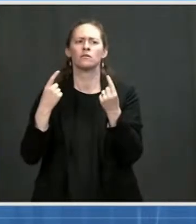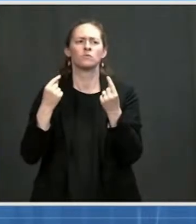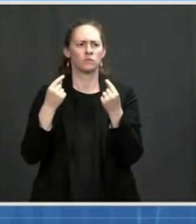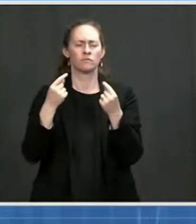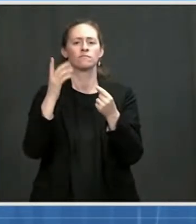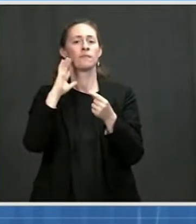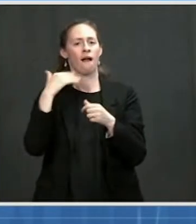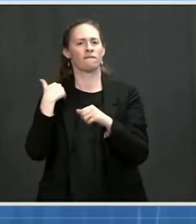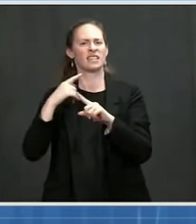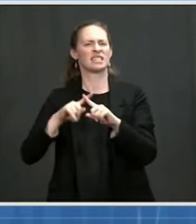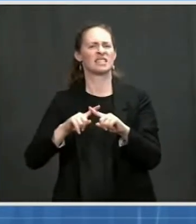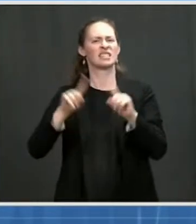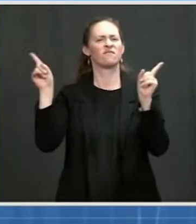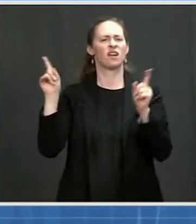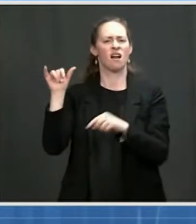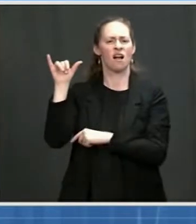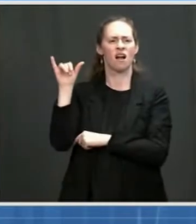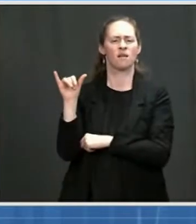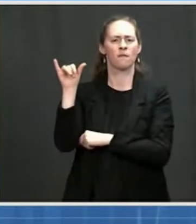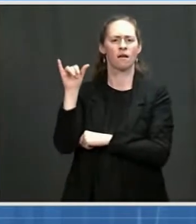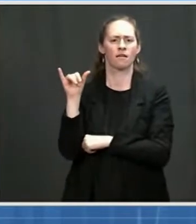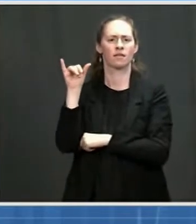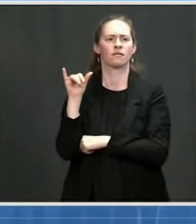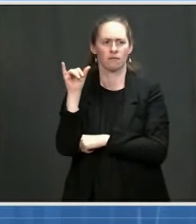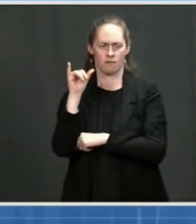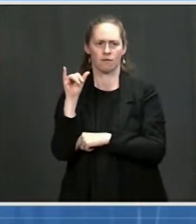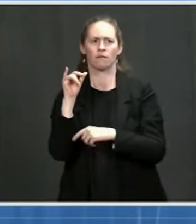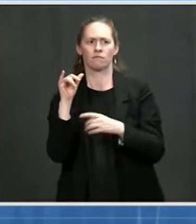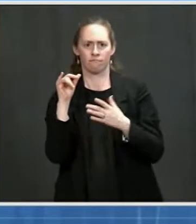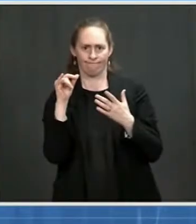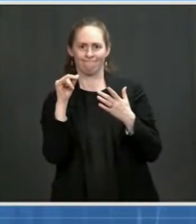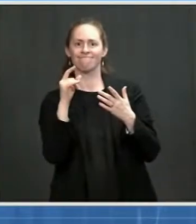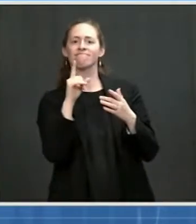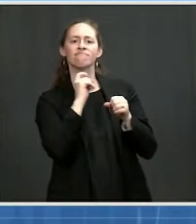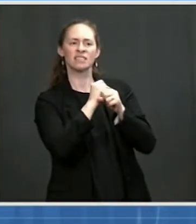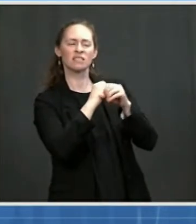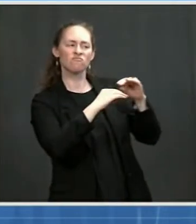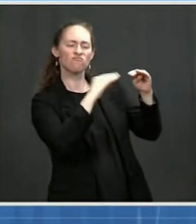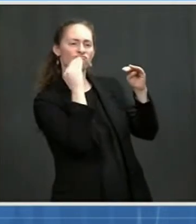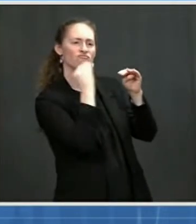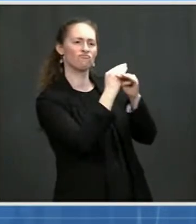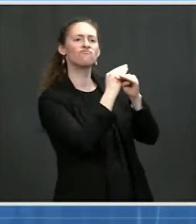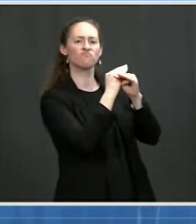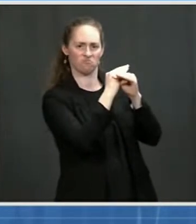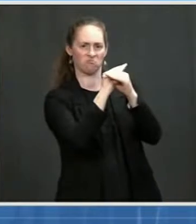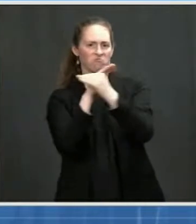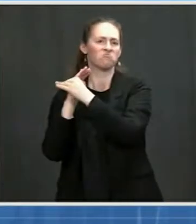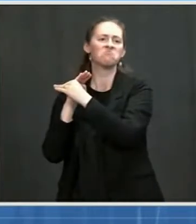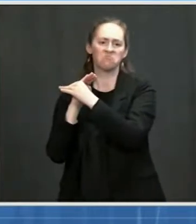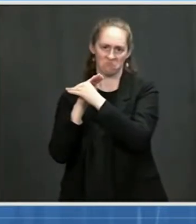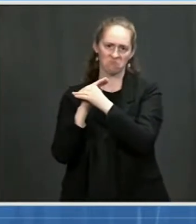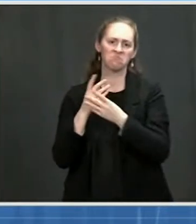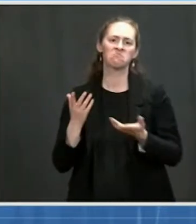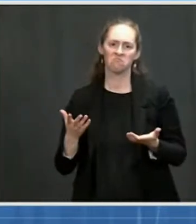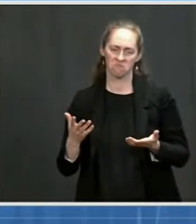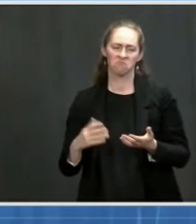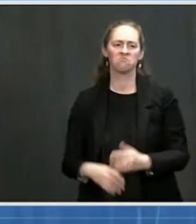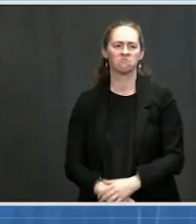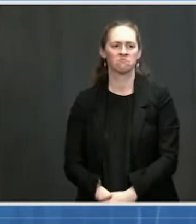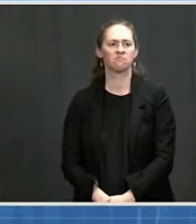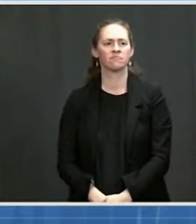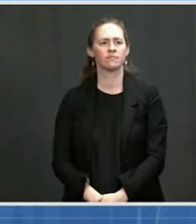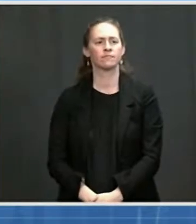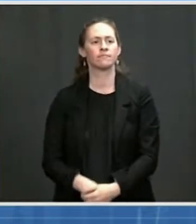substantial diminution in the risk of hospitalization or all-cause death compared to a placebo. This